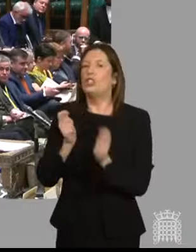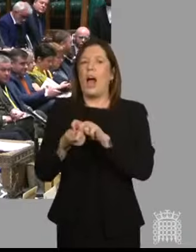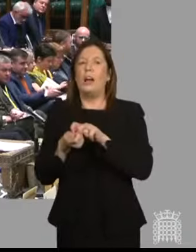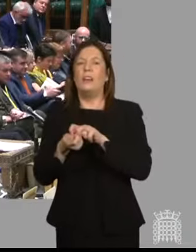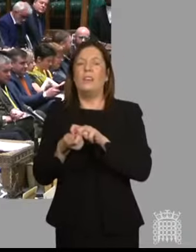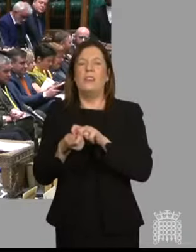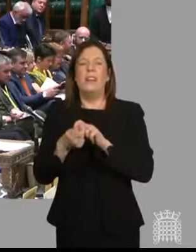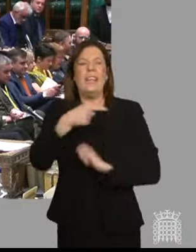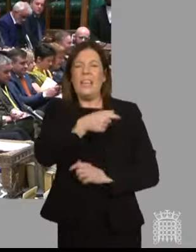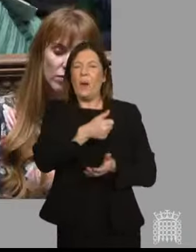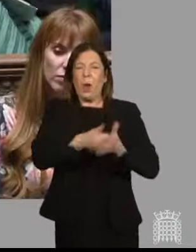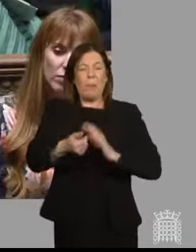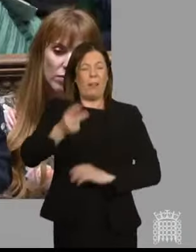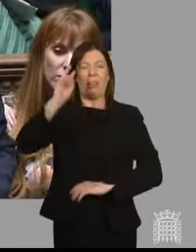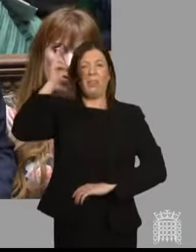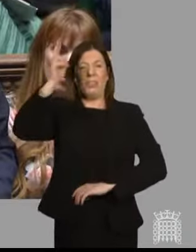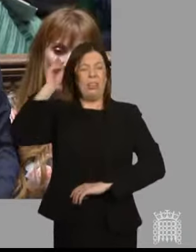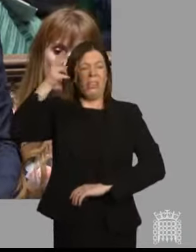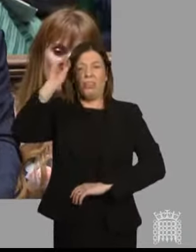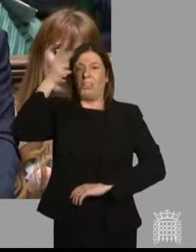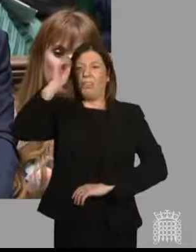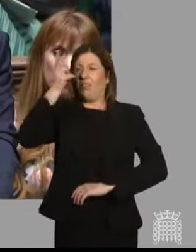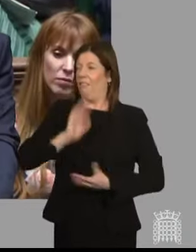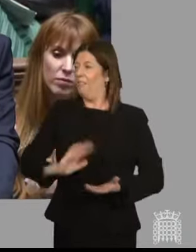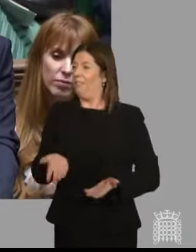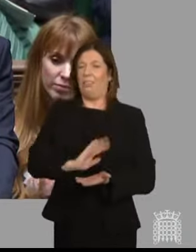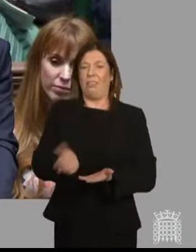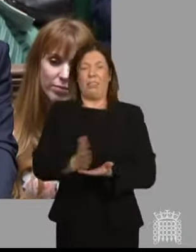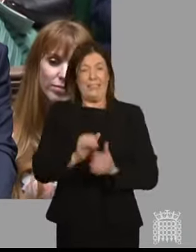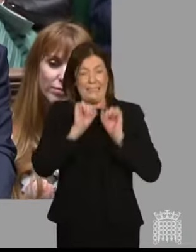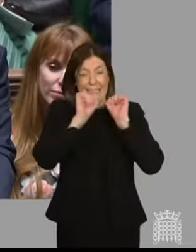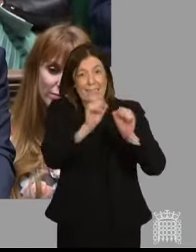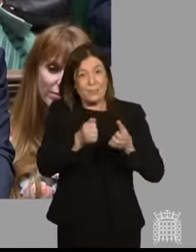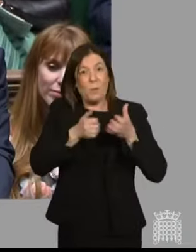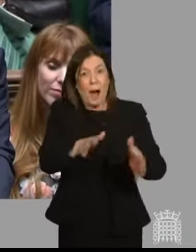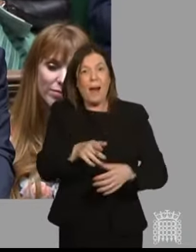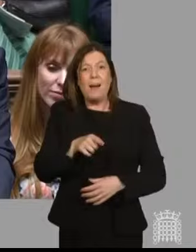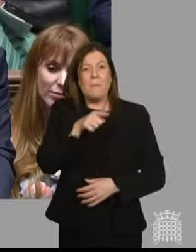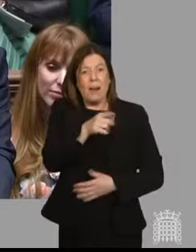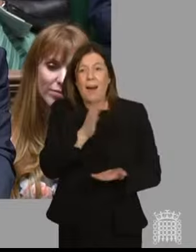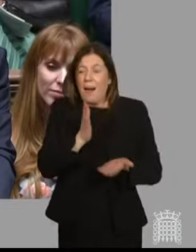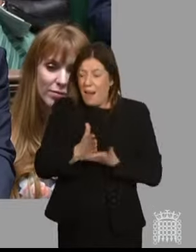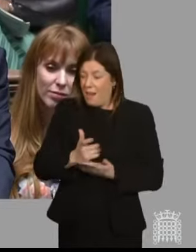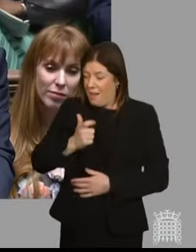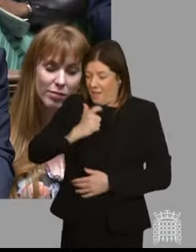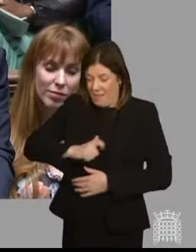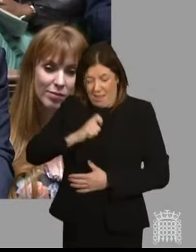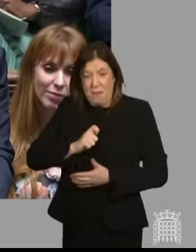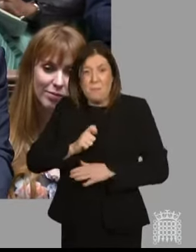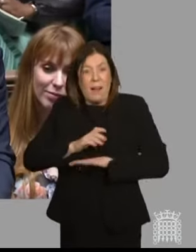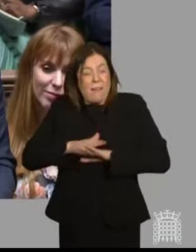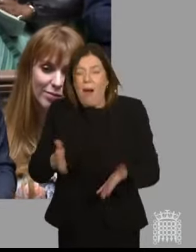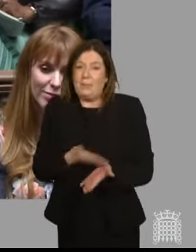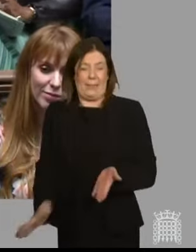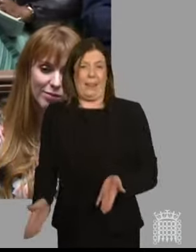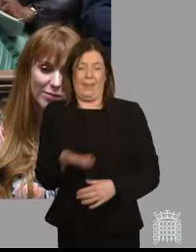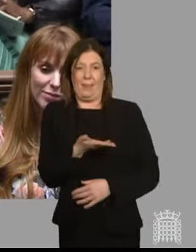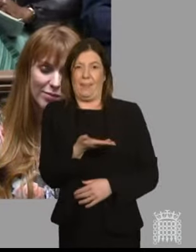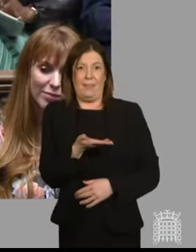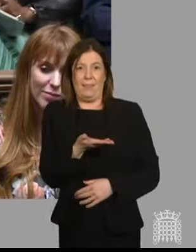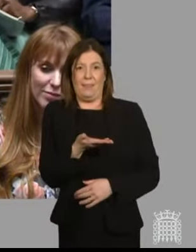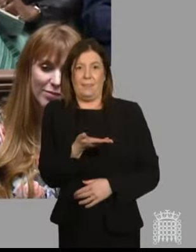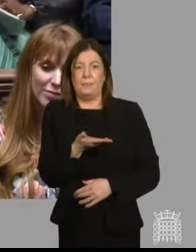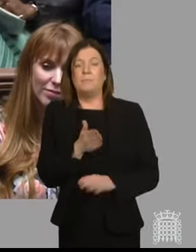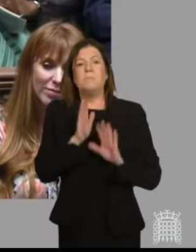does, he'll always be Mr. Nobody. And here's the tragedy of his leadership. He spends